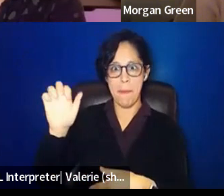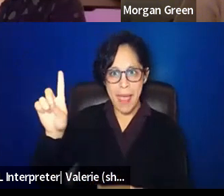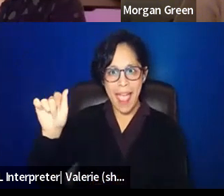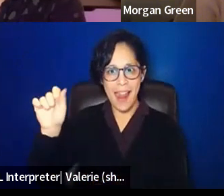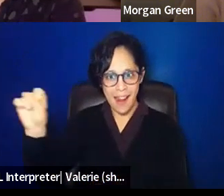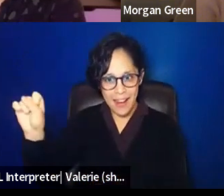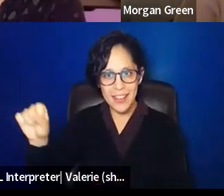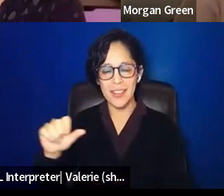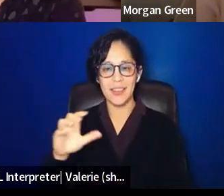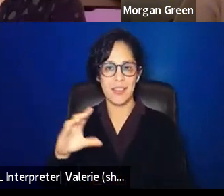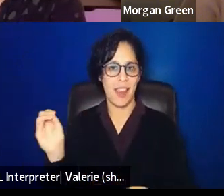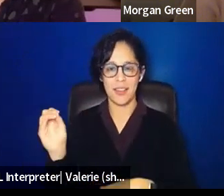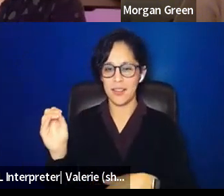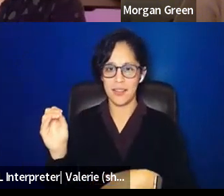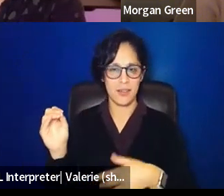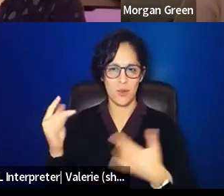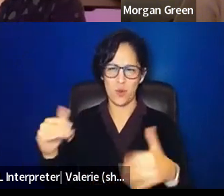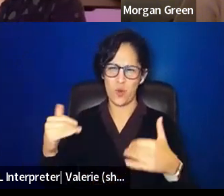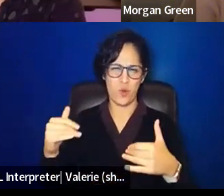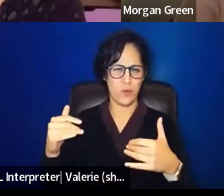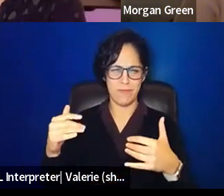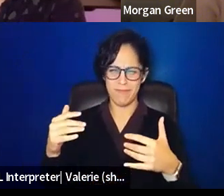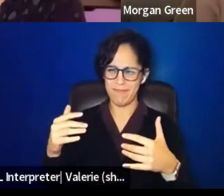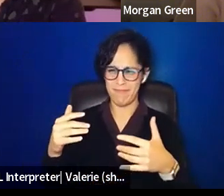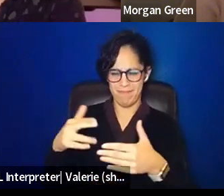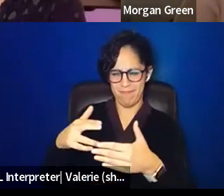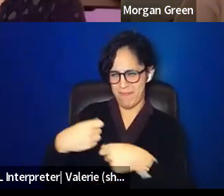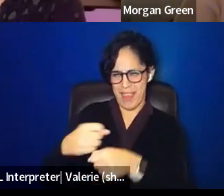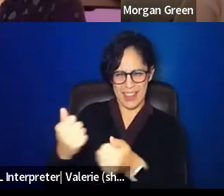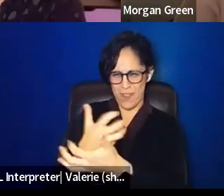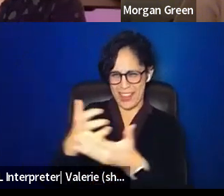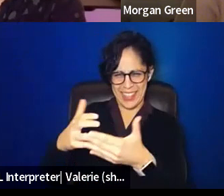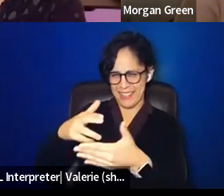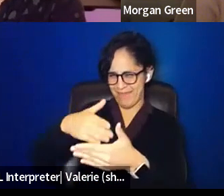just makes everything happen in our repertory in a